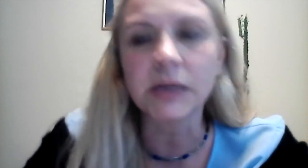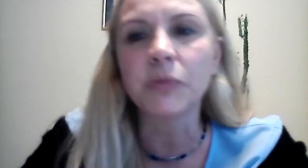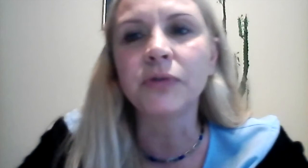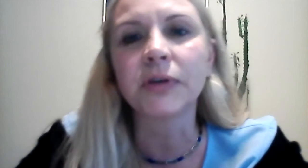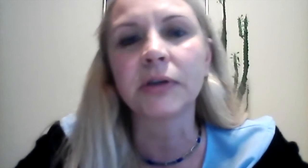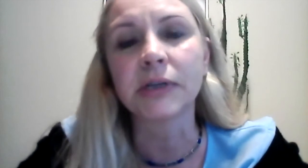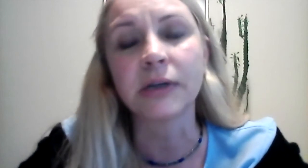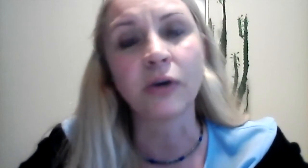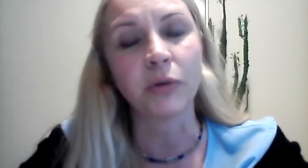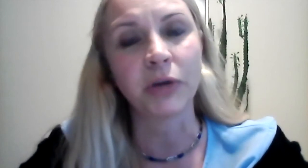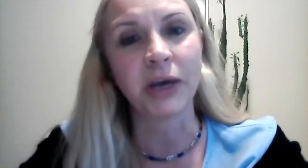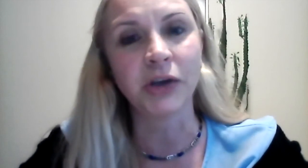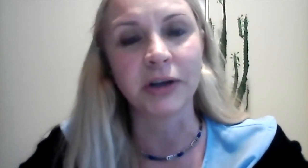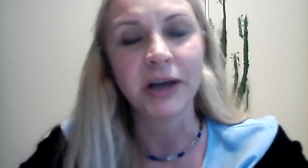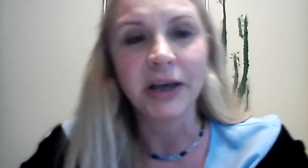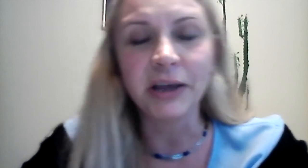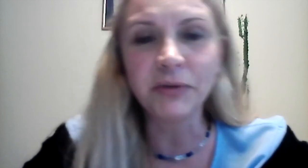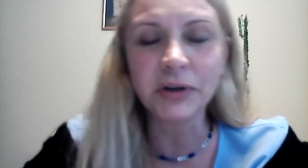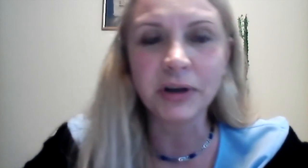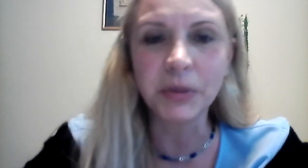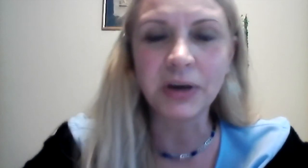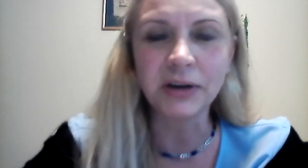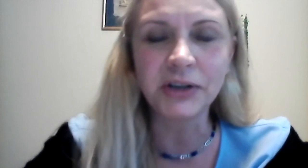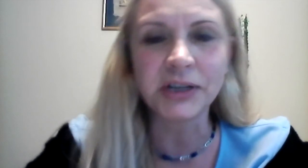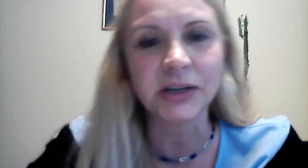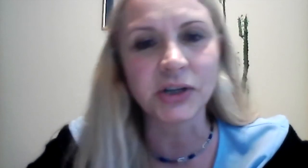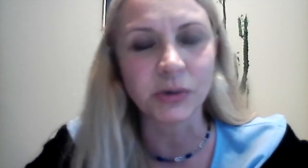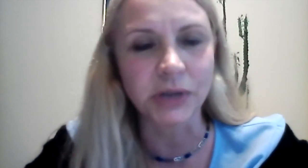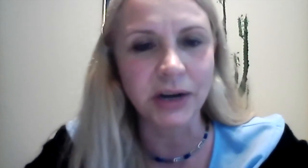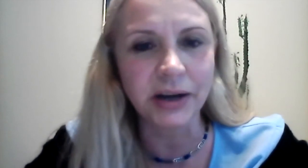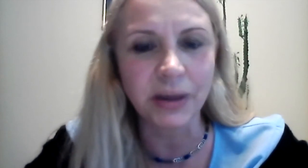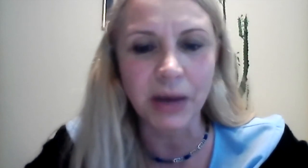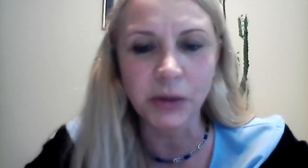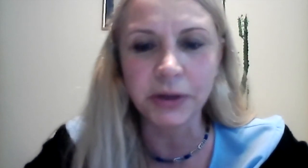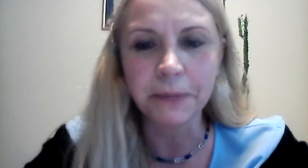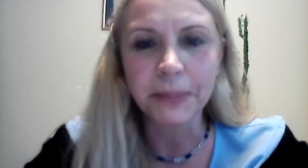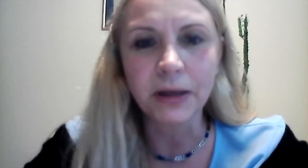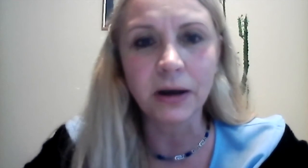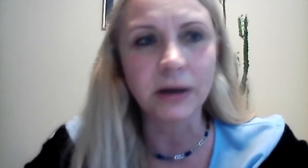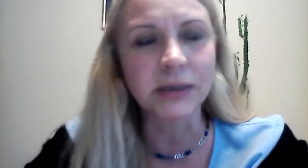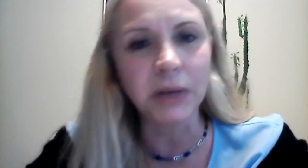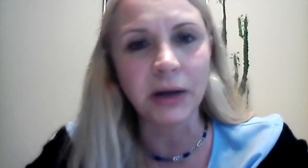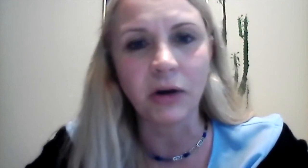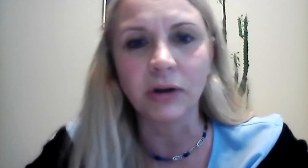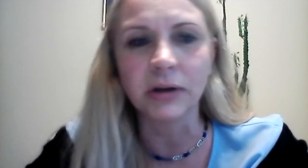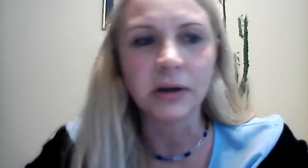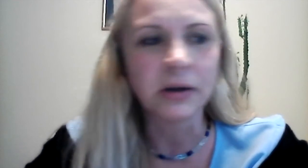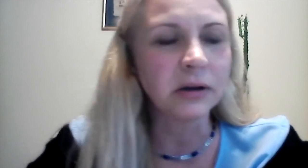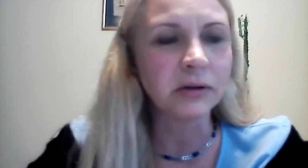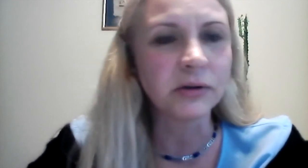are some difficulties in communication. Even a big country such as Australia might be similar